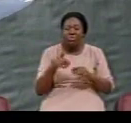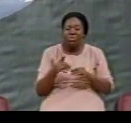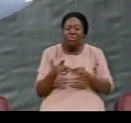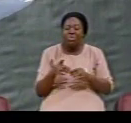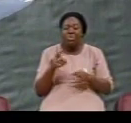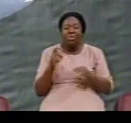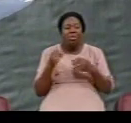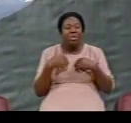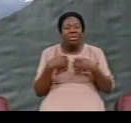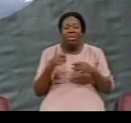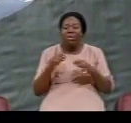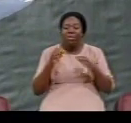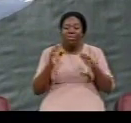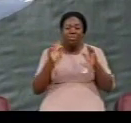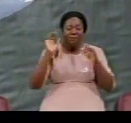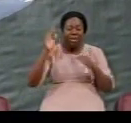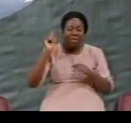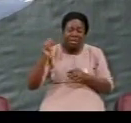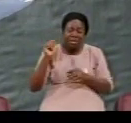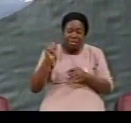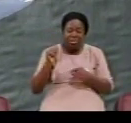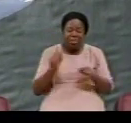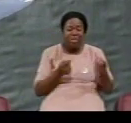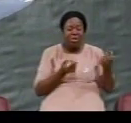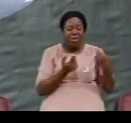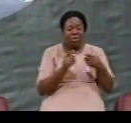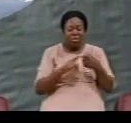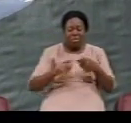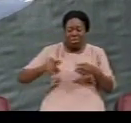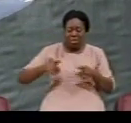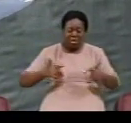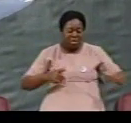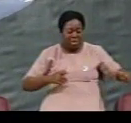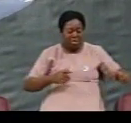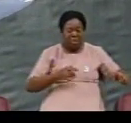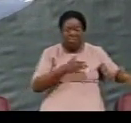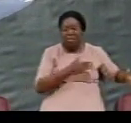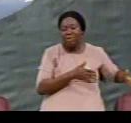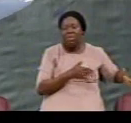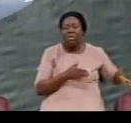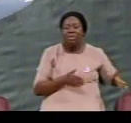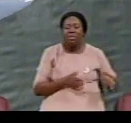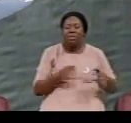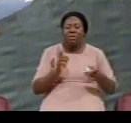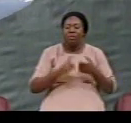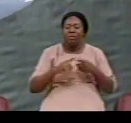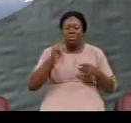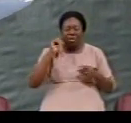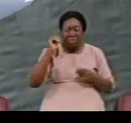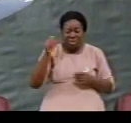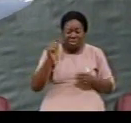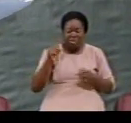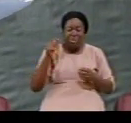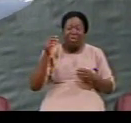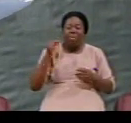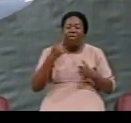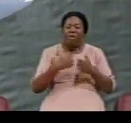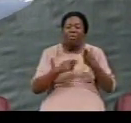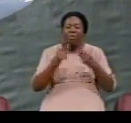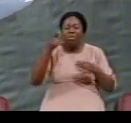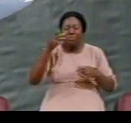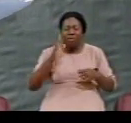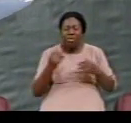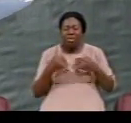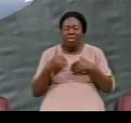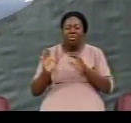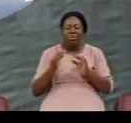gbatati bere to yi what's your words in me what's your word lafia mi lati jeri fun ise yan olorun.